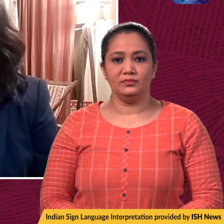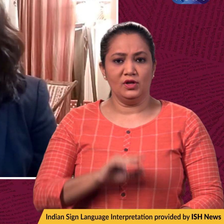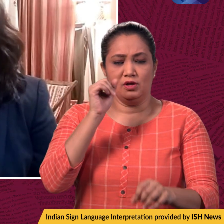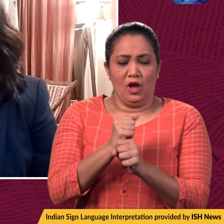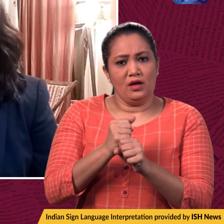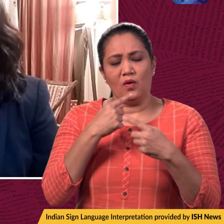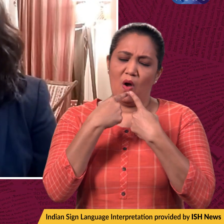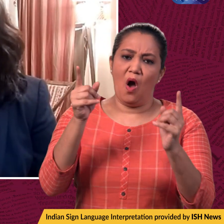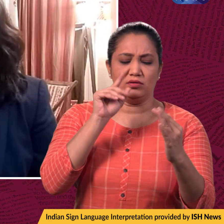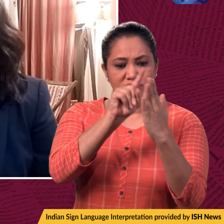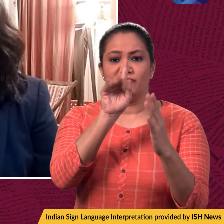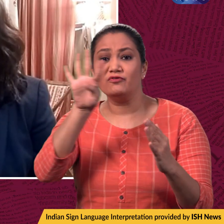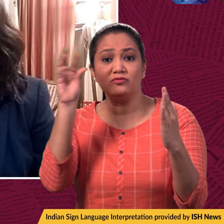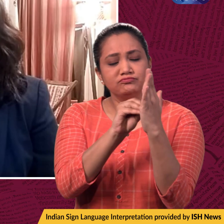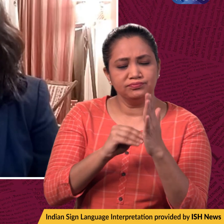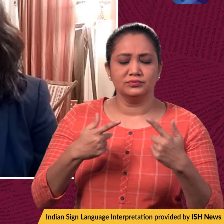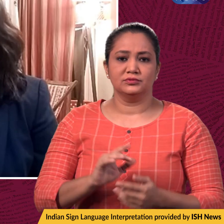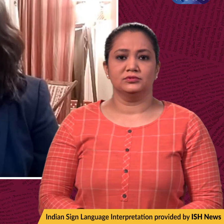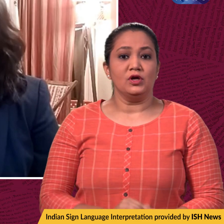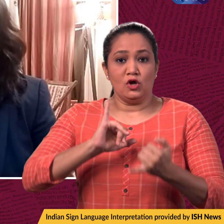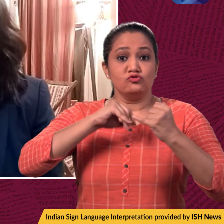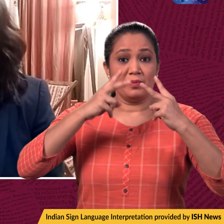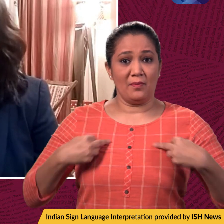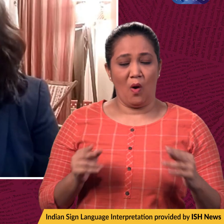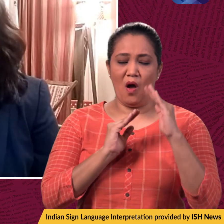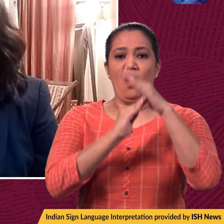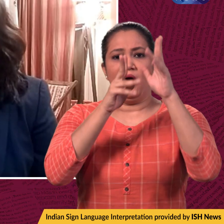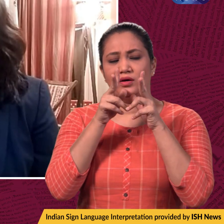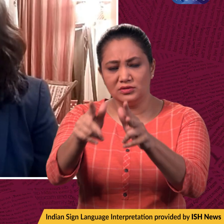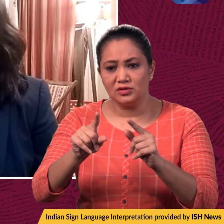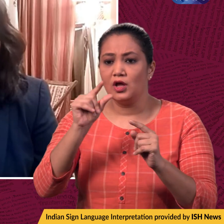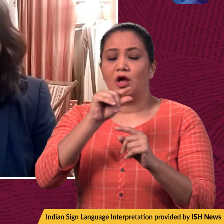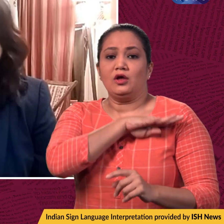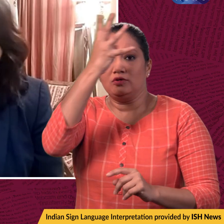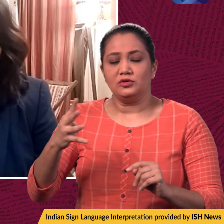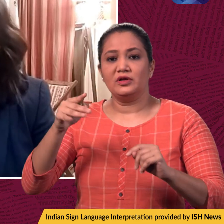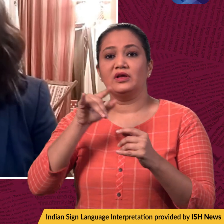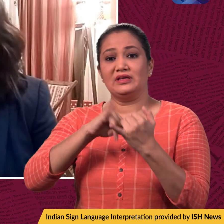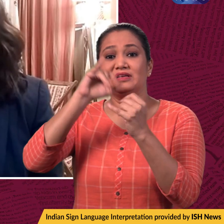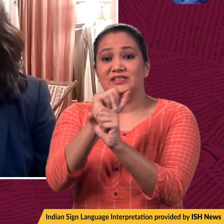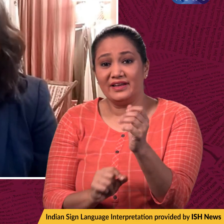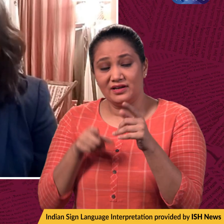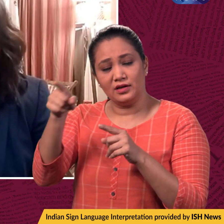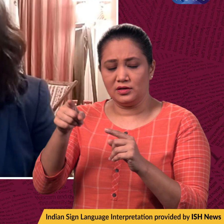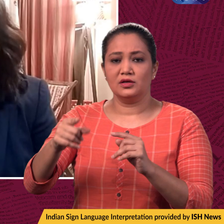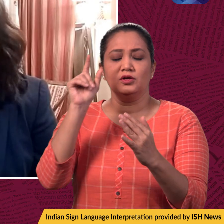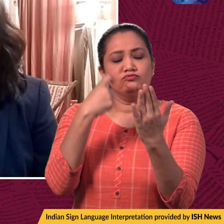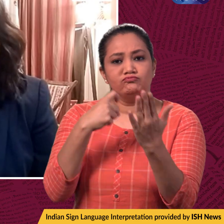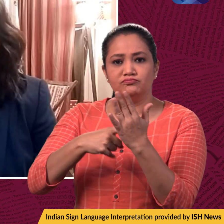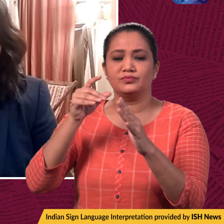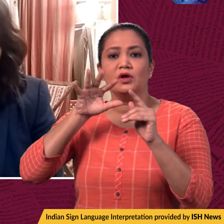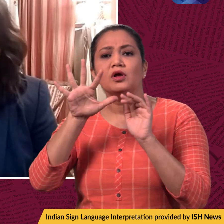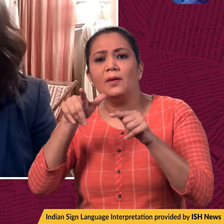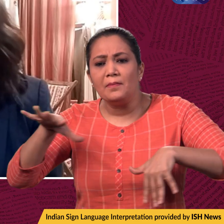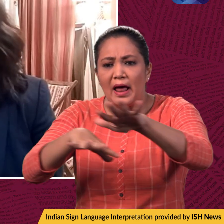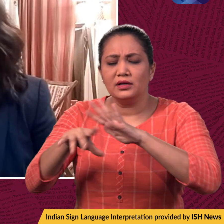prohibitory orders were imposed hours after the Supreme Court directed the Uttarakhand Chief Secretary to place on record the